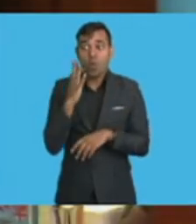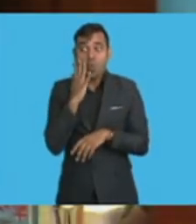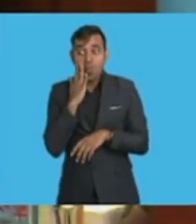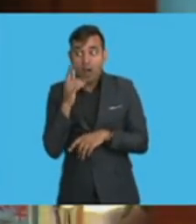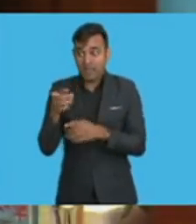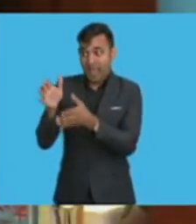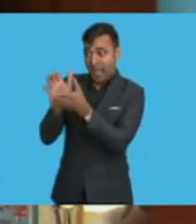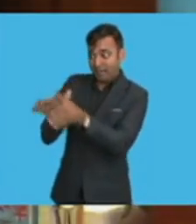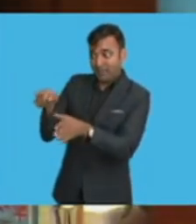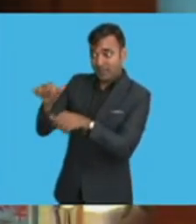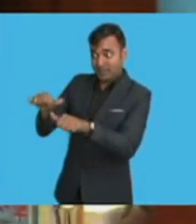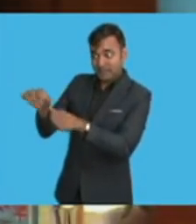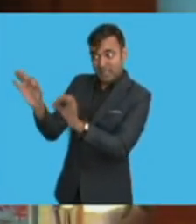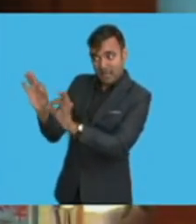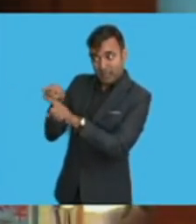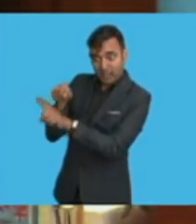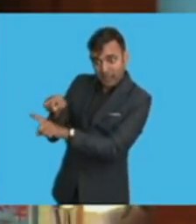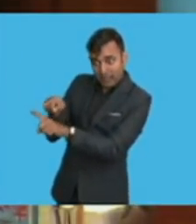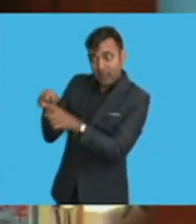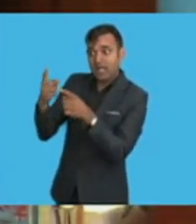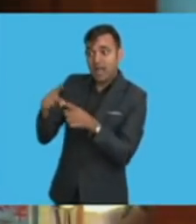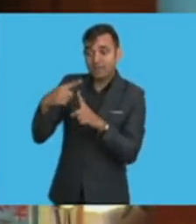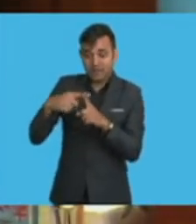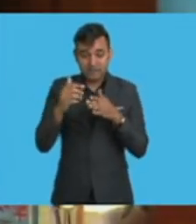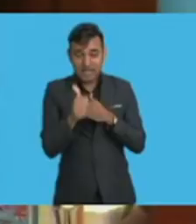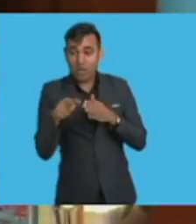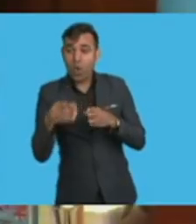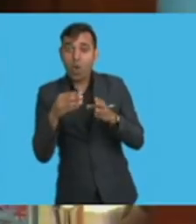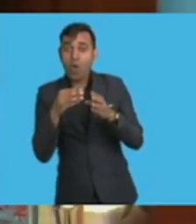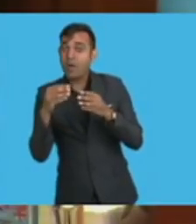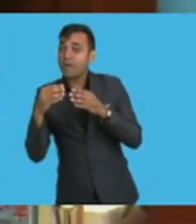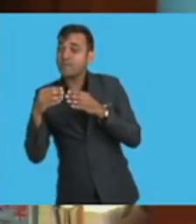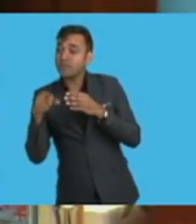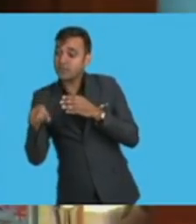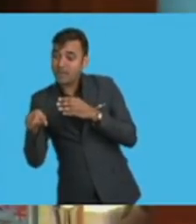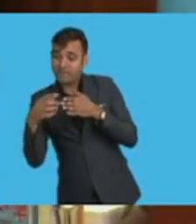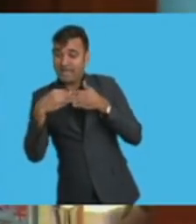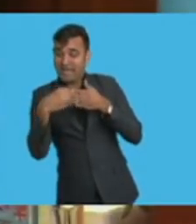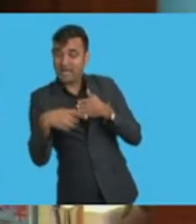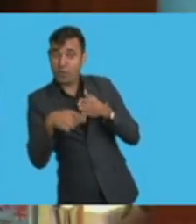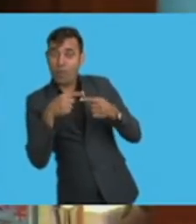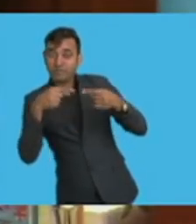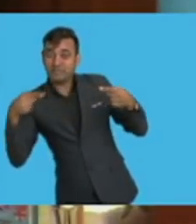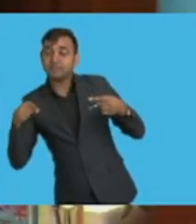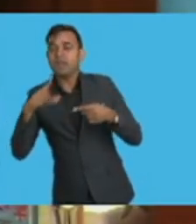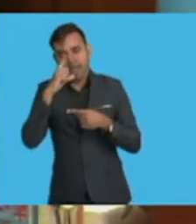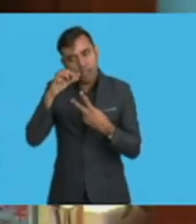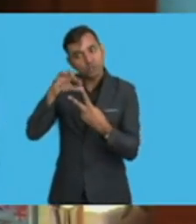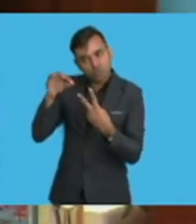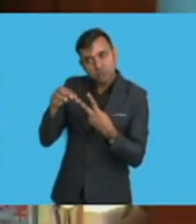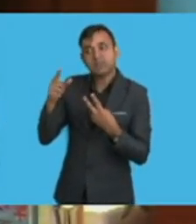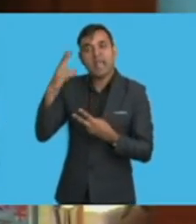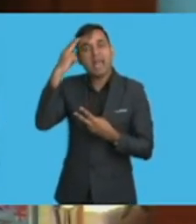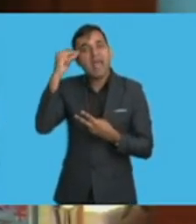the office of the President, the Prime Minister and the Leader of the Opposition shall nominate one name each to the Speaker, who shall put both names to the floor of Parliament